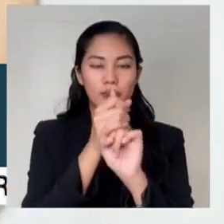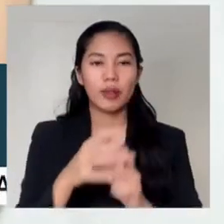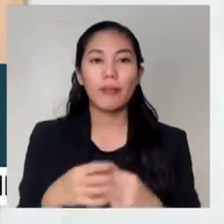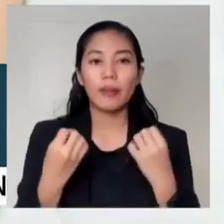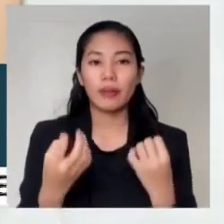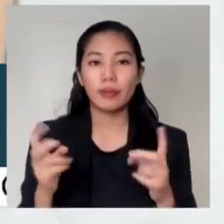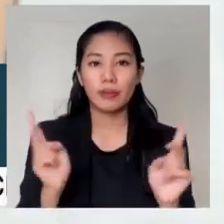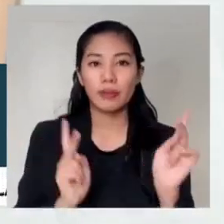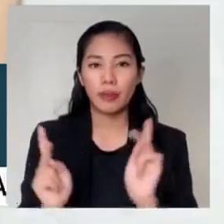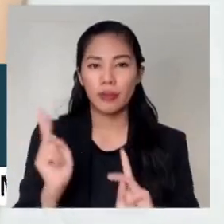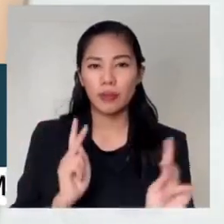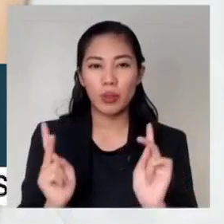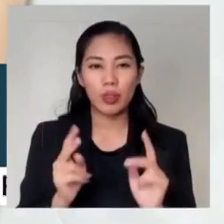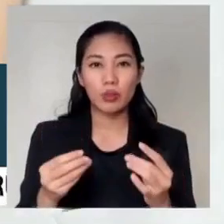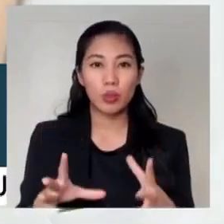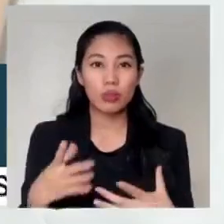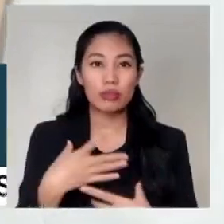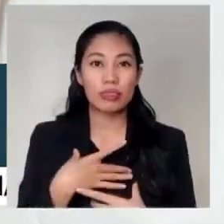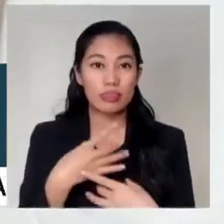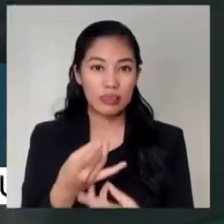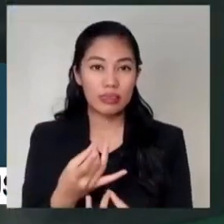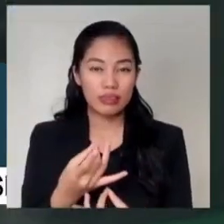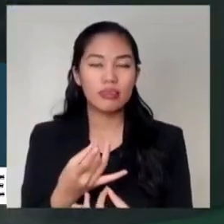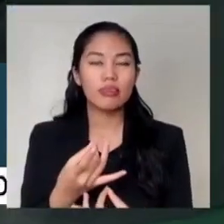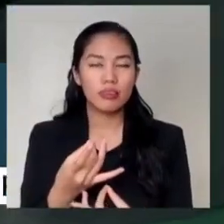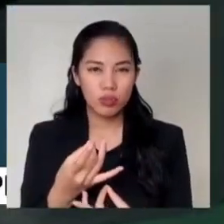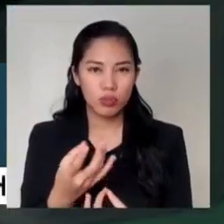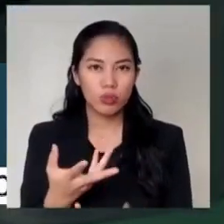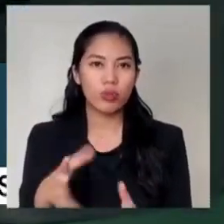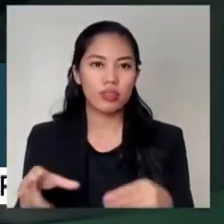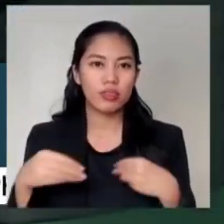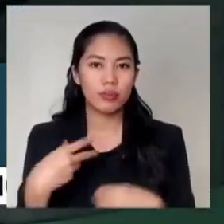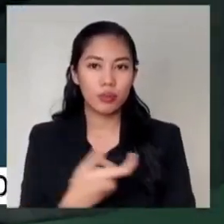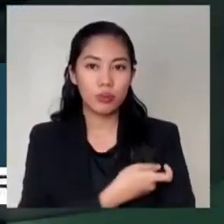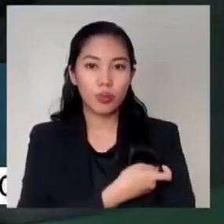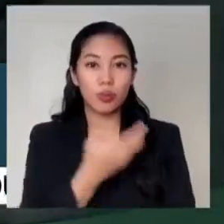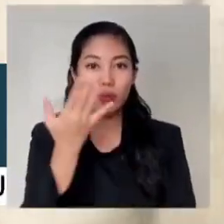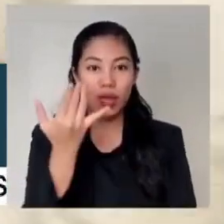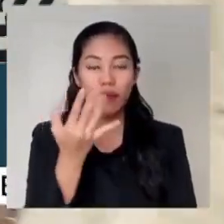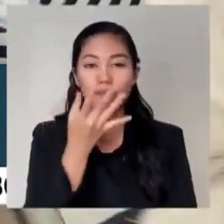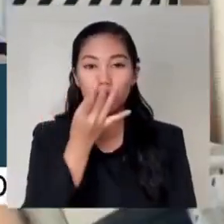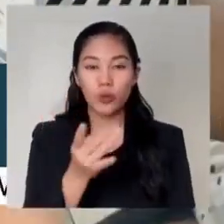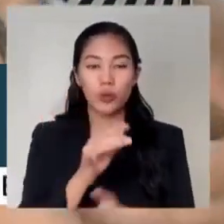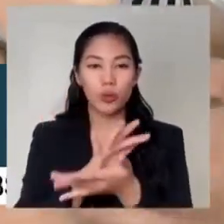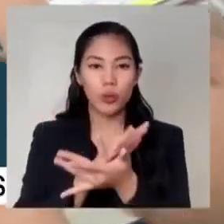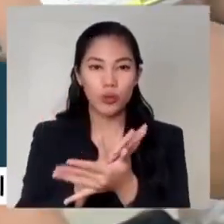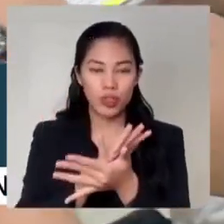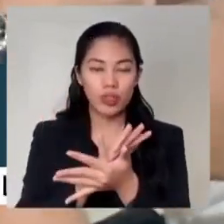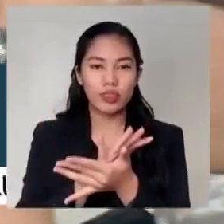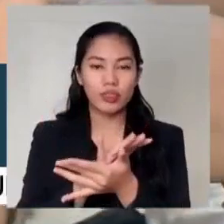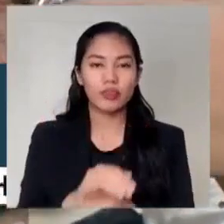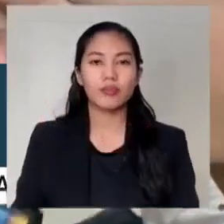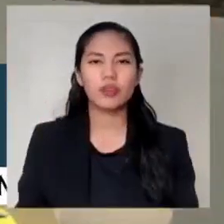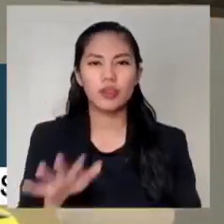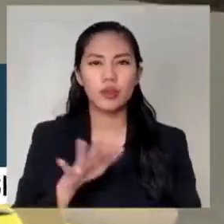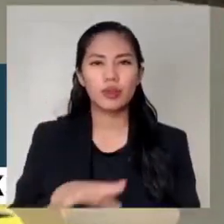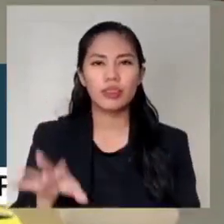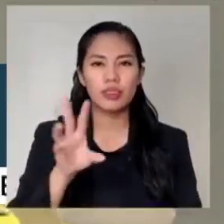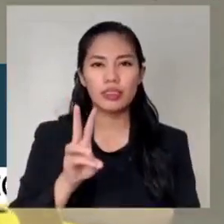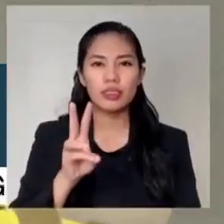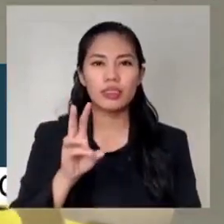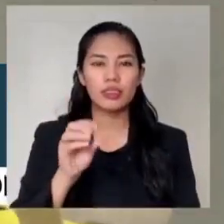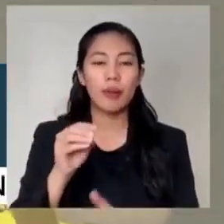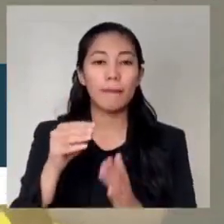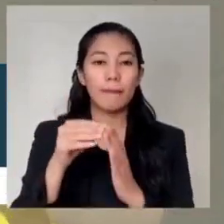to get immunized now that COVID cases in the country have declined. So far, nearly 64 million Filipinos have been fully